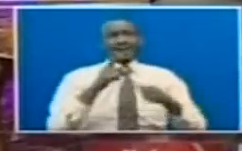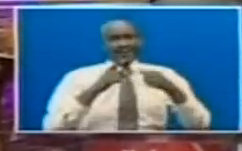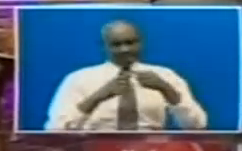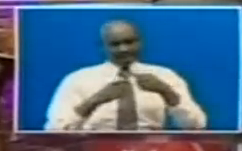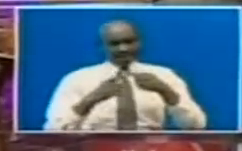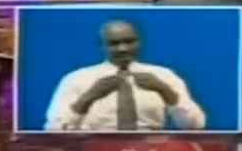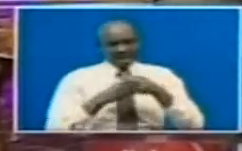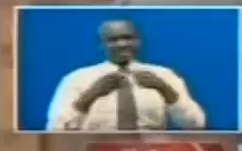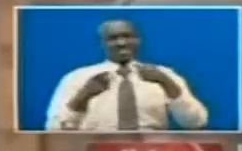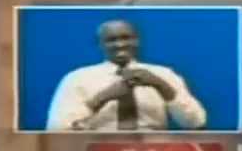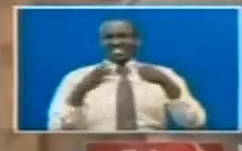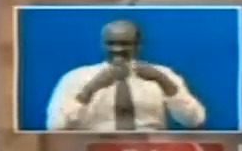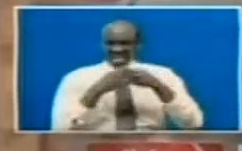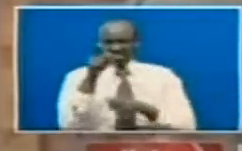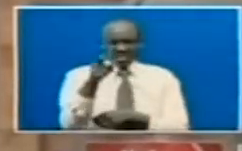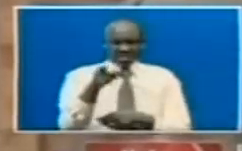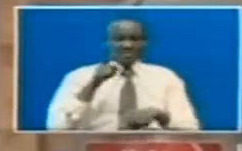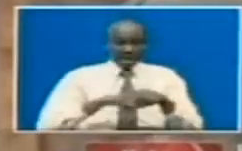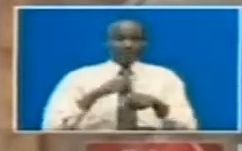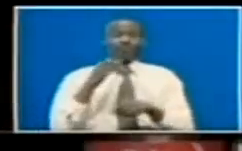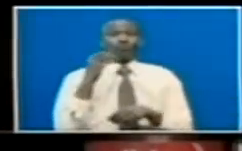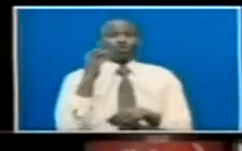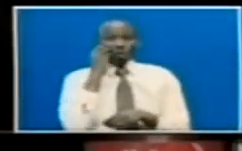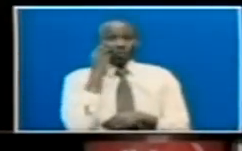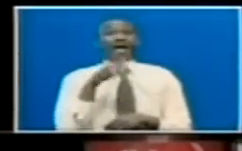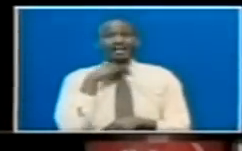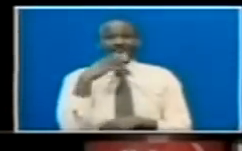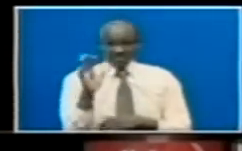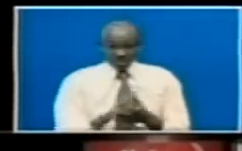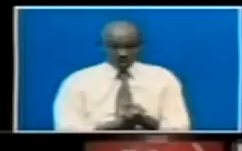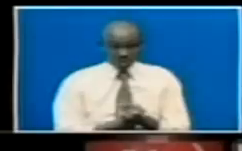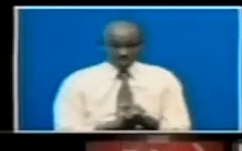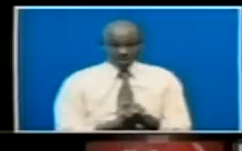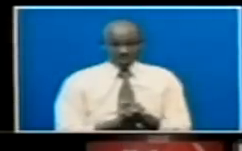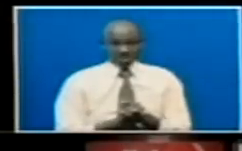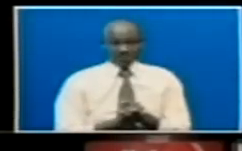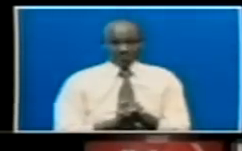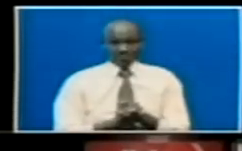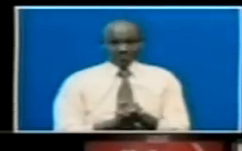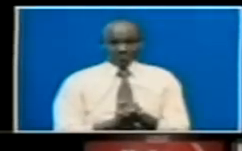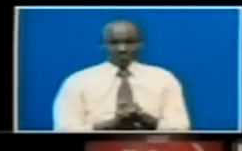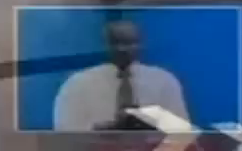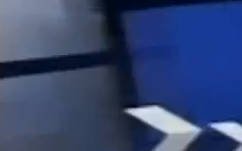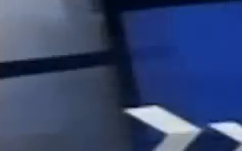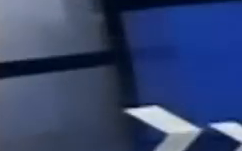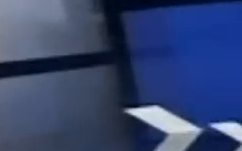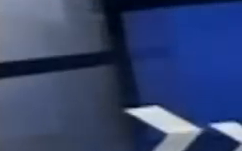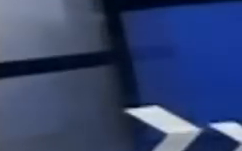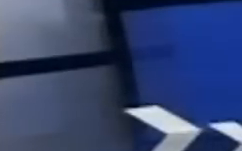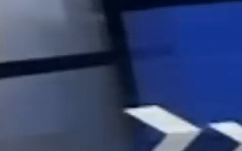1969, after Tom Boyer's death? Yes. So I was going to go